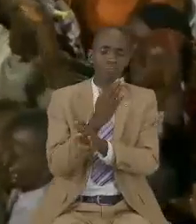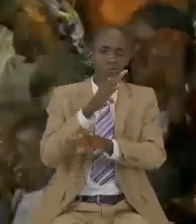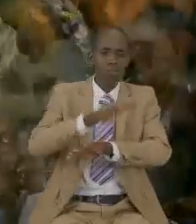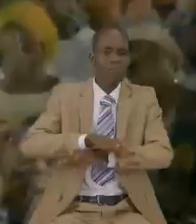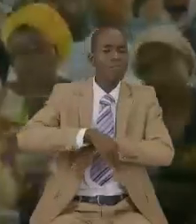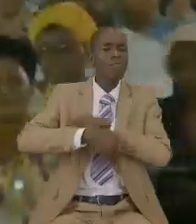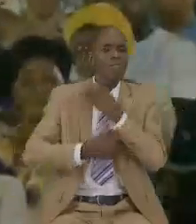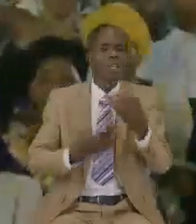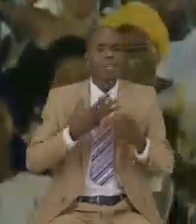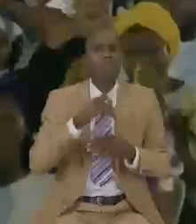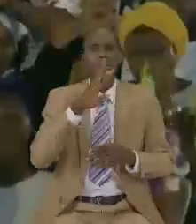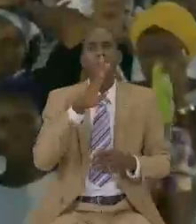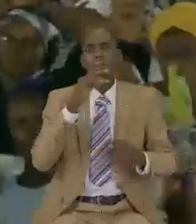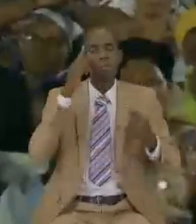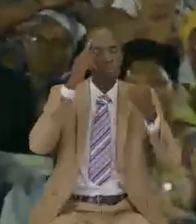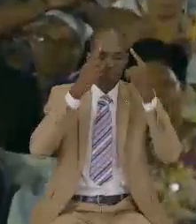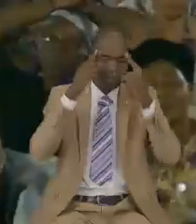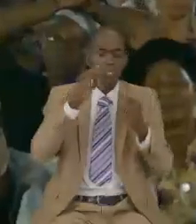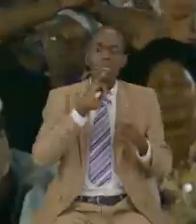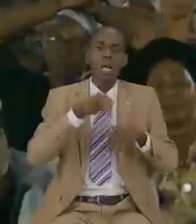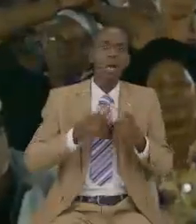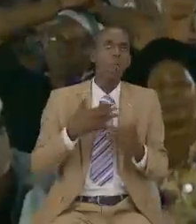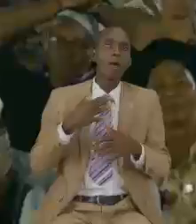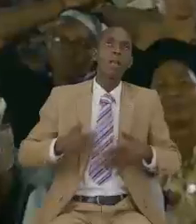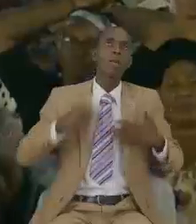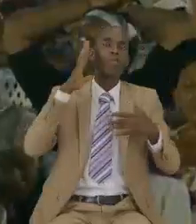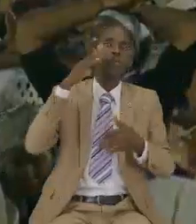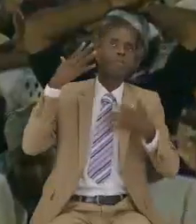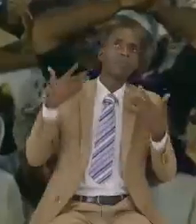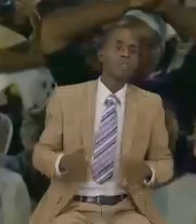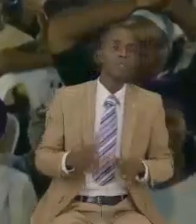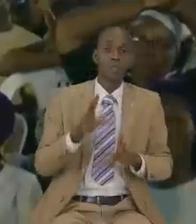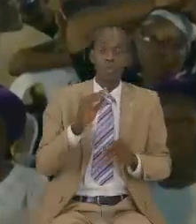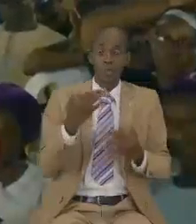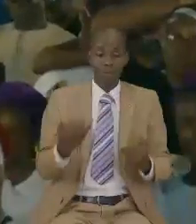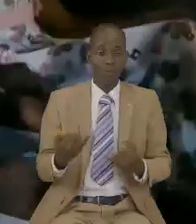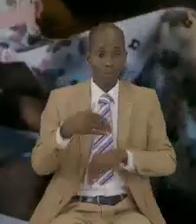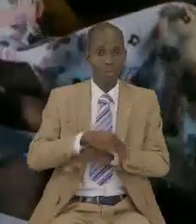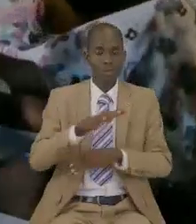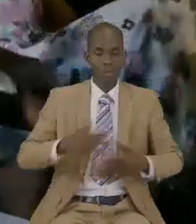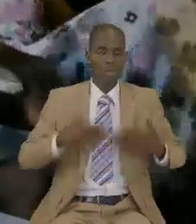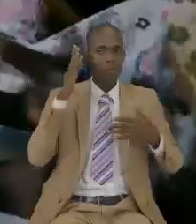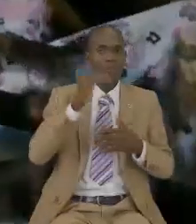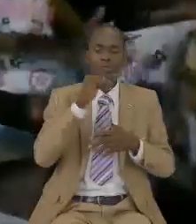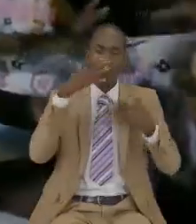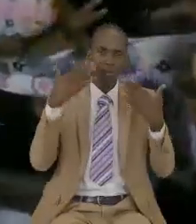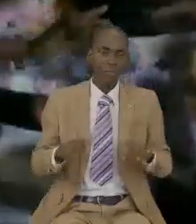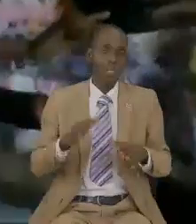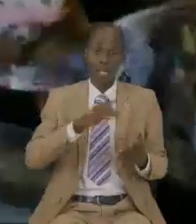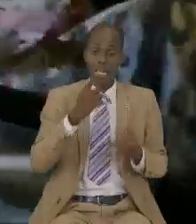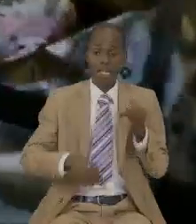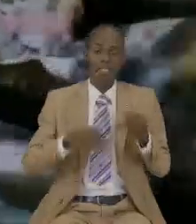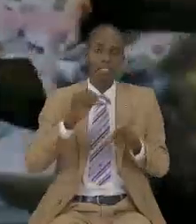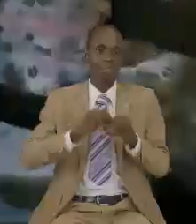how life will end? Tonight, your life will not end in sickness.